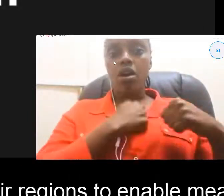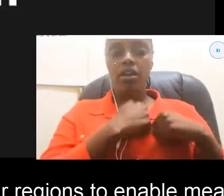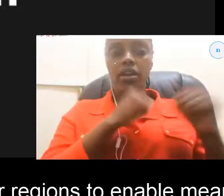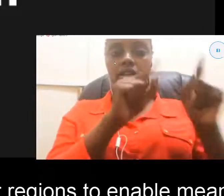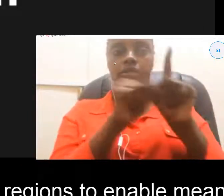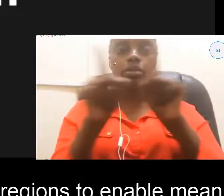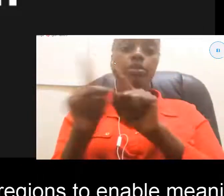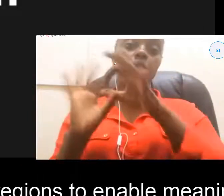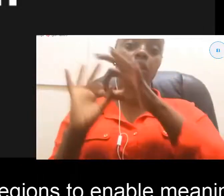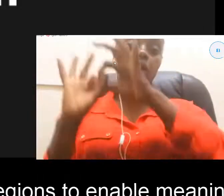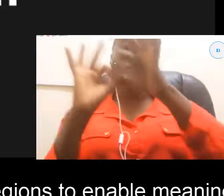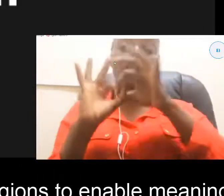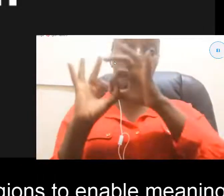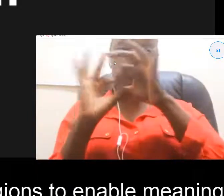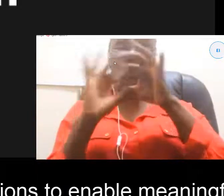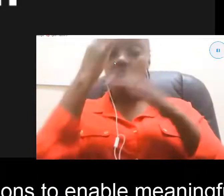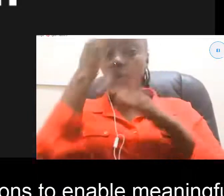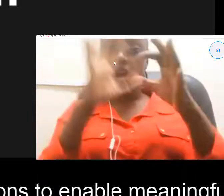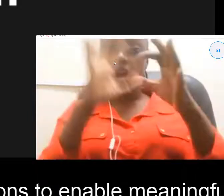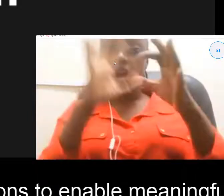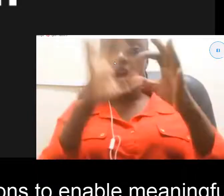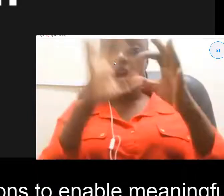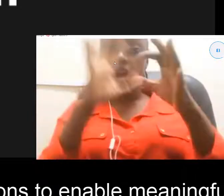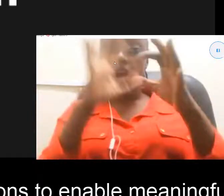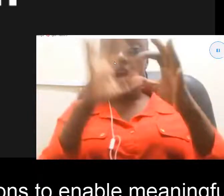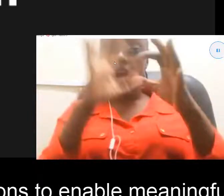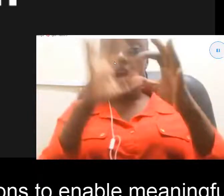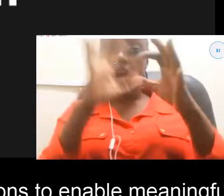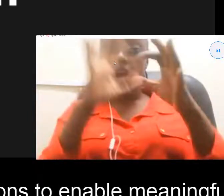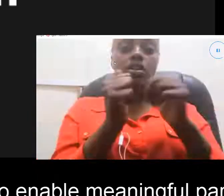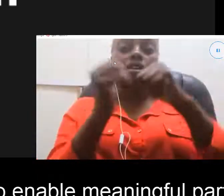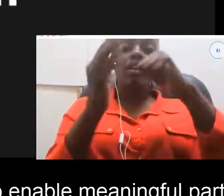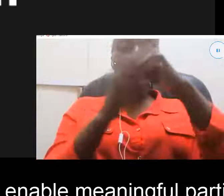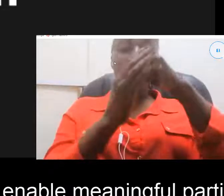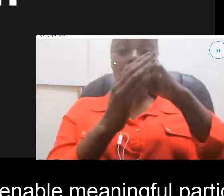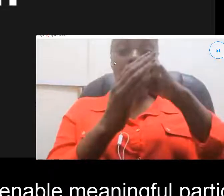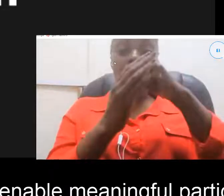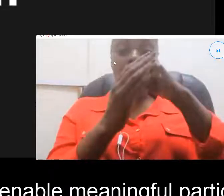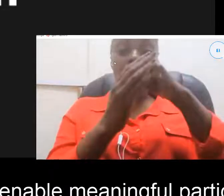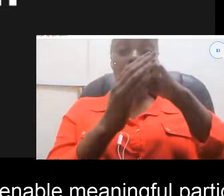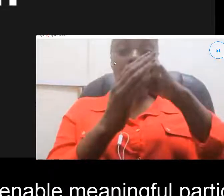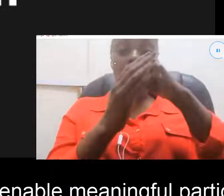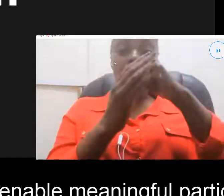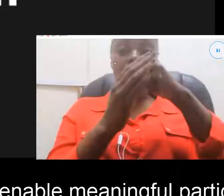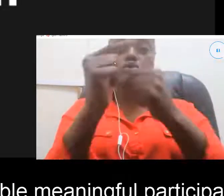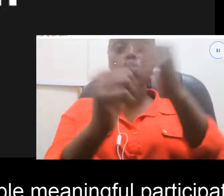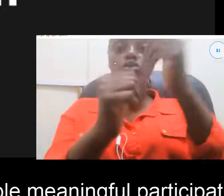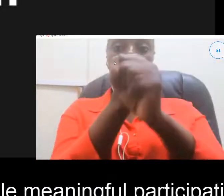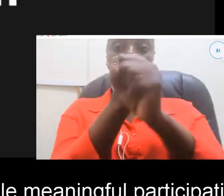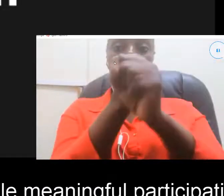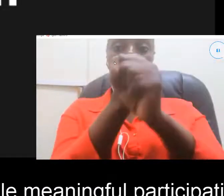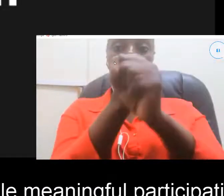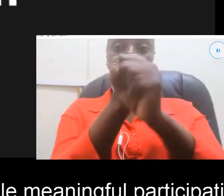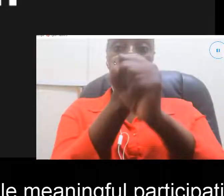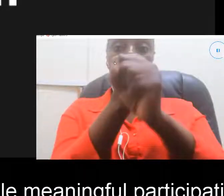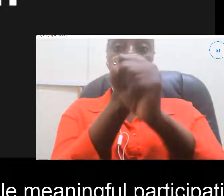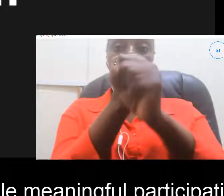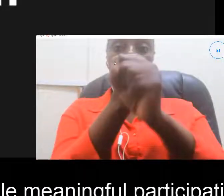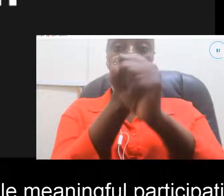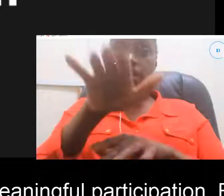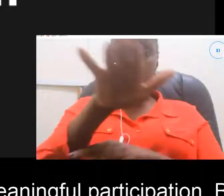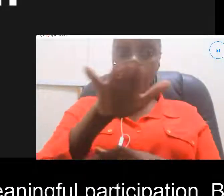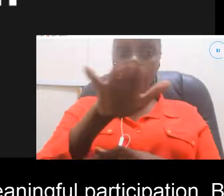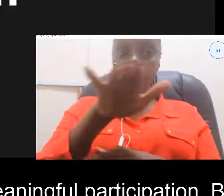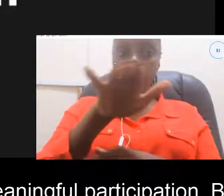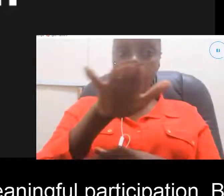coalition, because the coalition is composed by 19 organizations that are also working in different areas of intervention, like